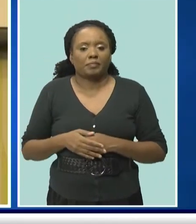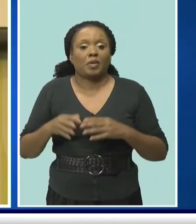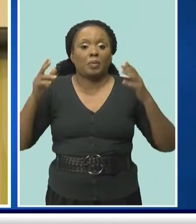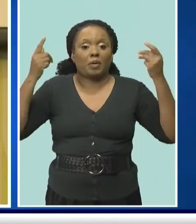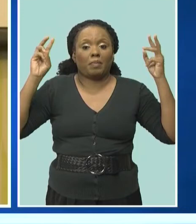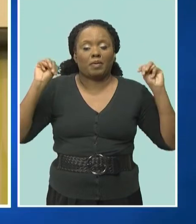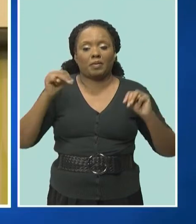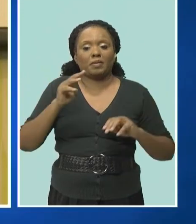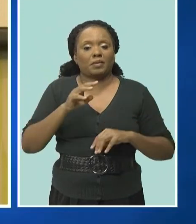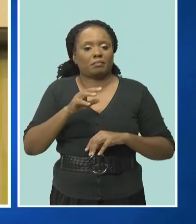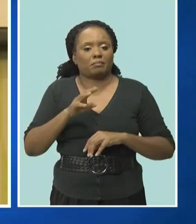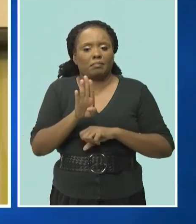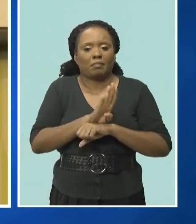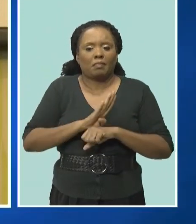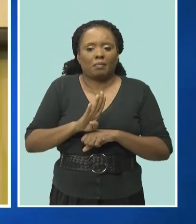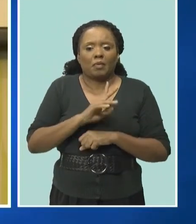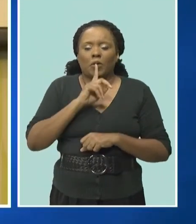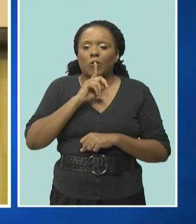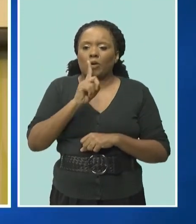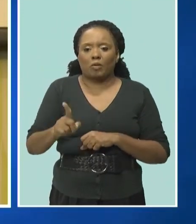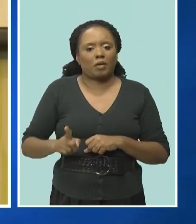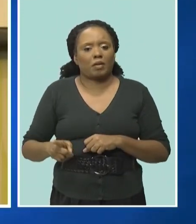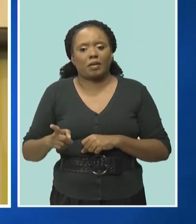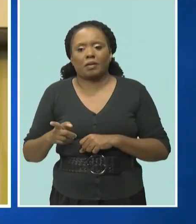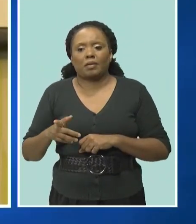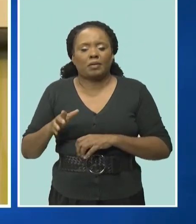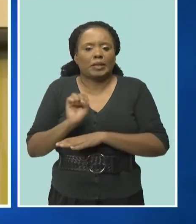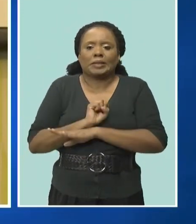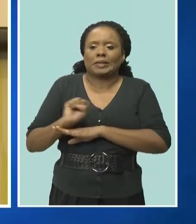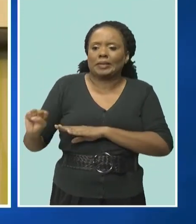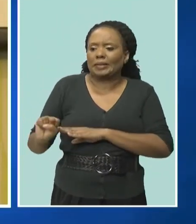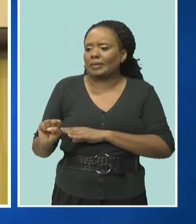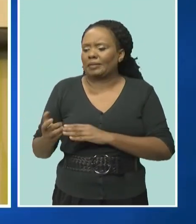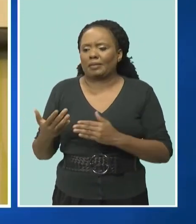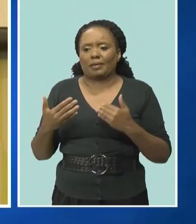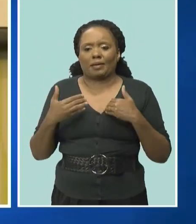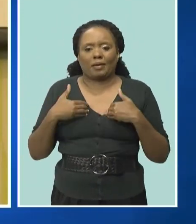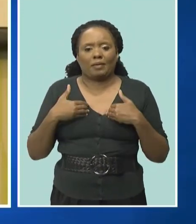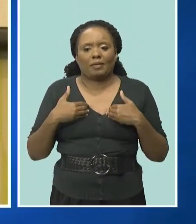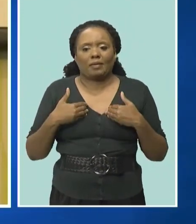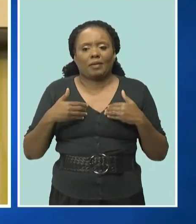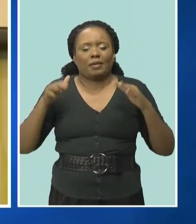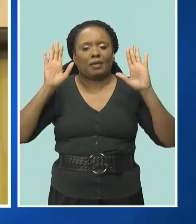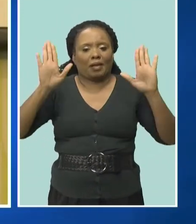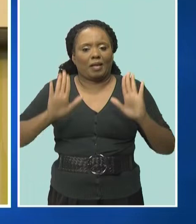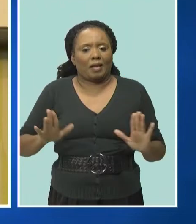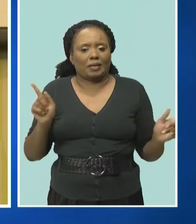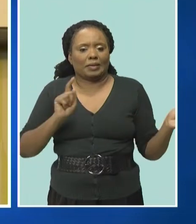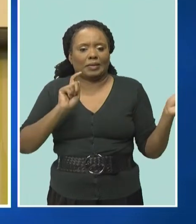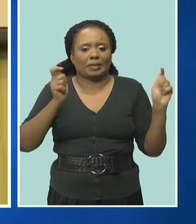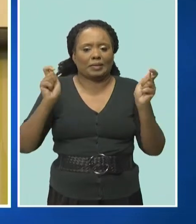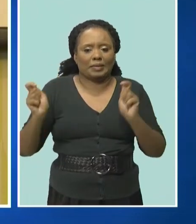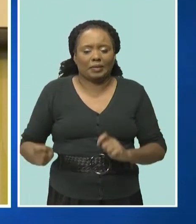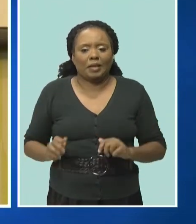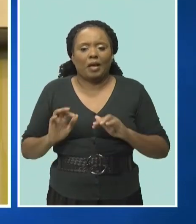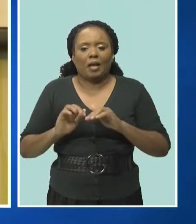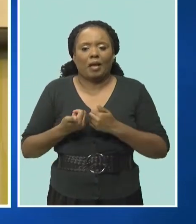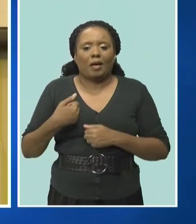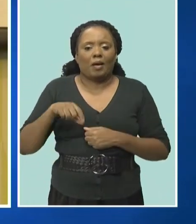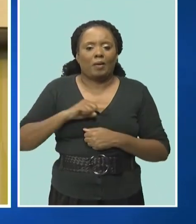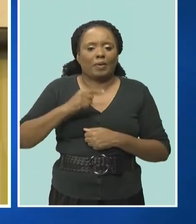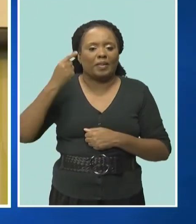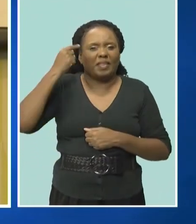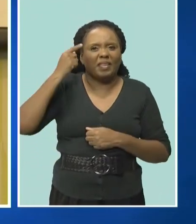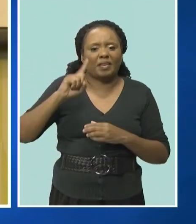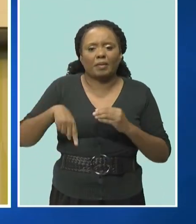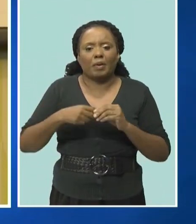stage, an agent for change internationally, bringing about extraordinary changes in the way we think about issues